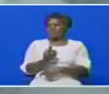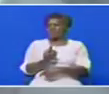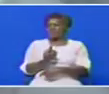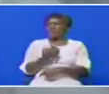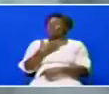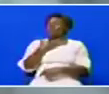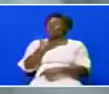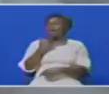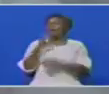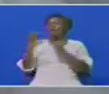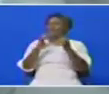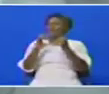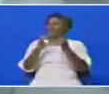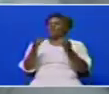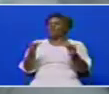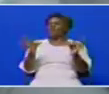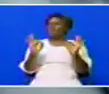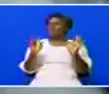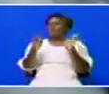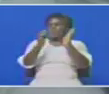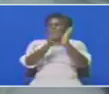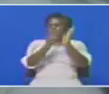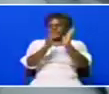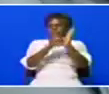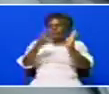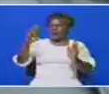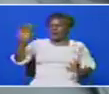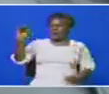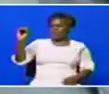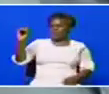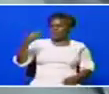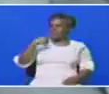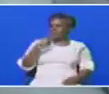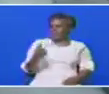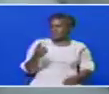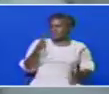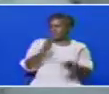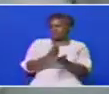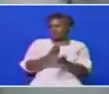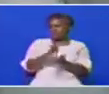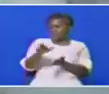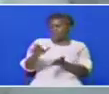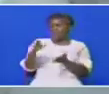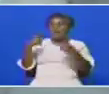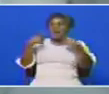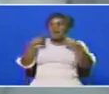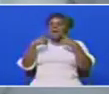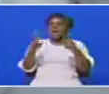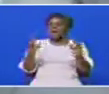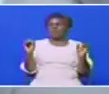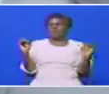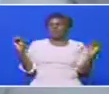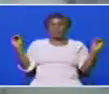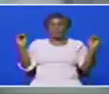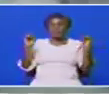ABC, the county returning officer, and we told them obviously they should not even think